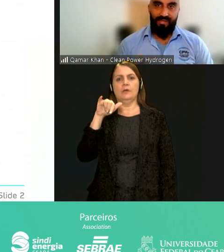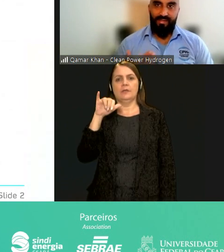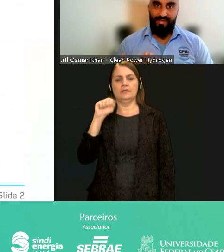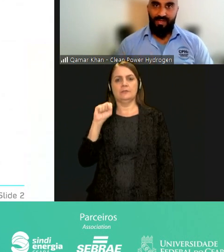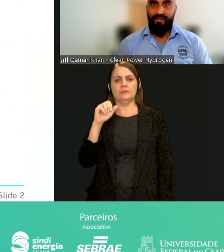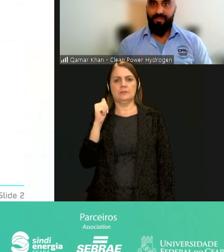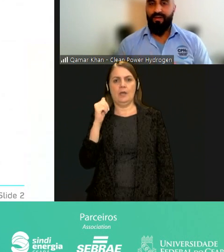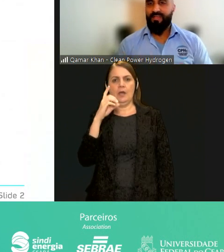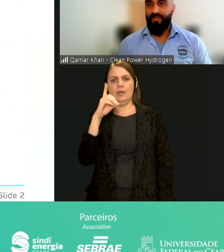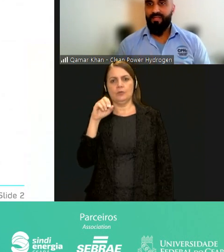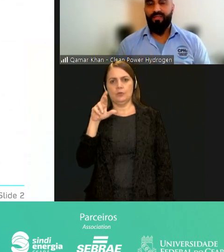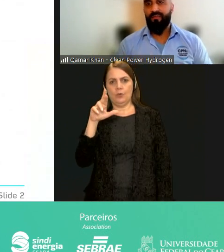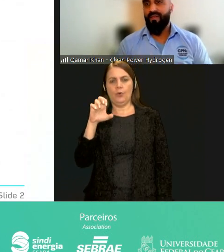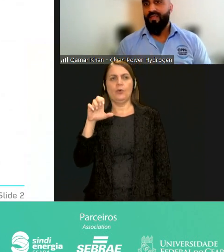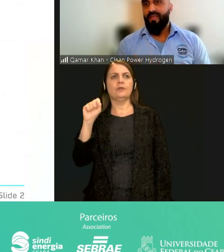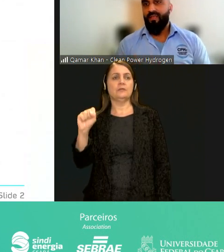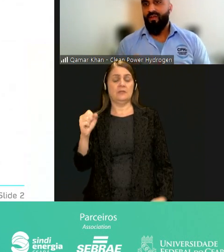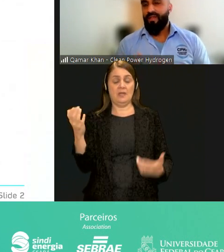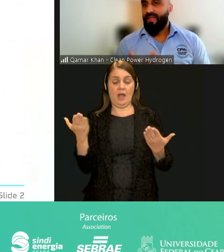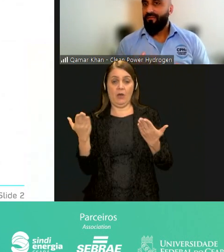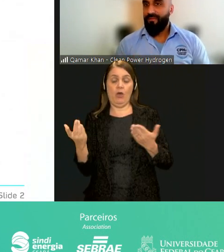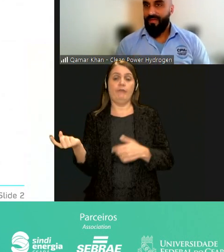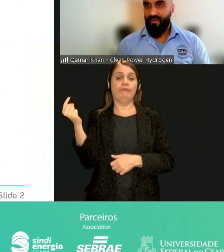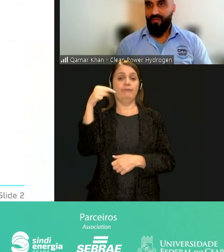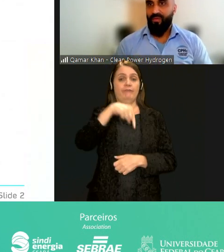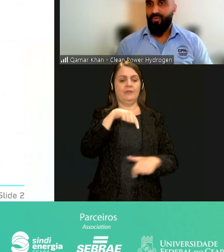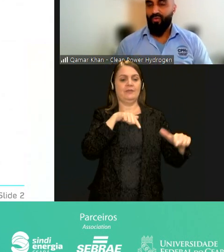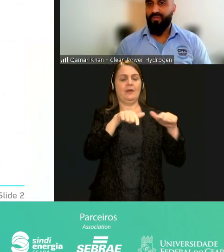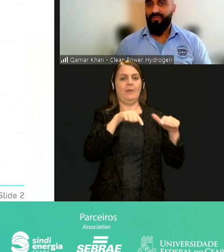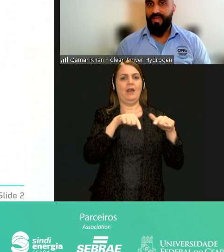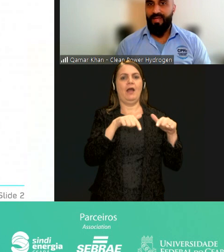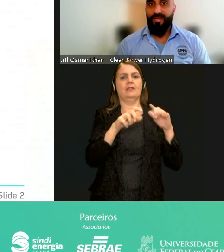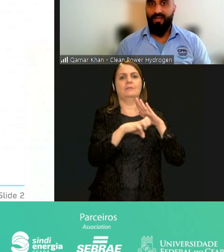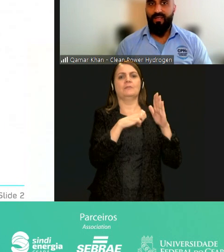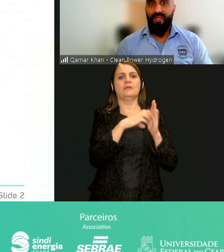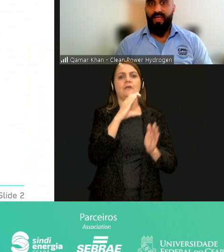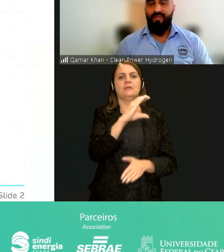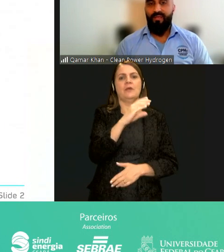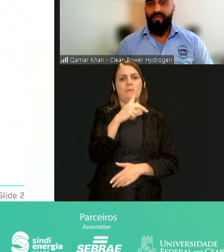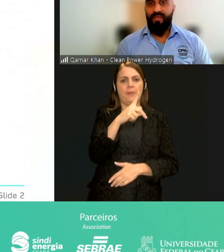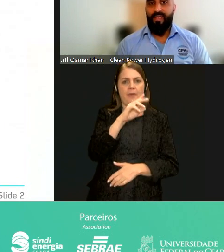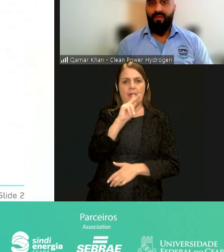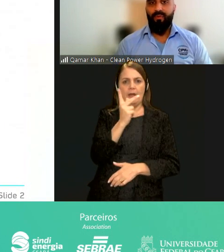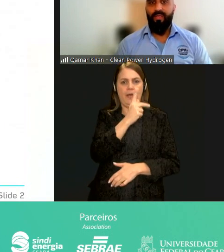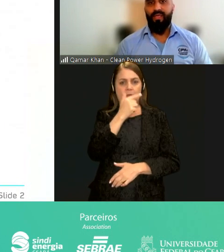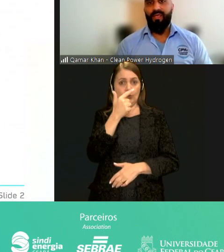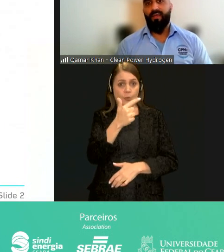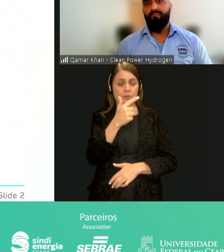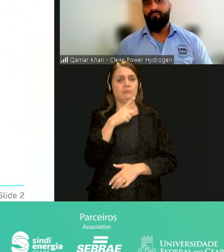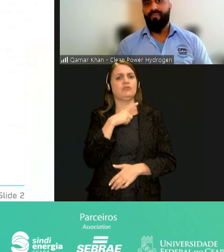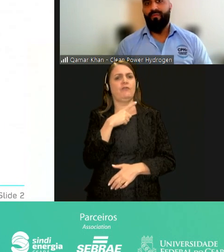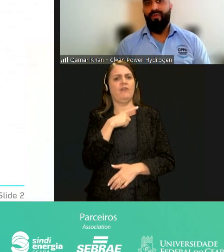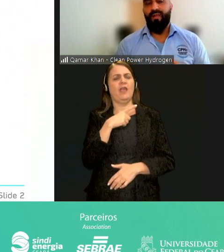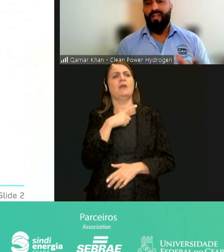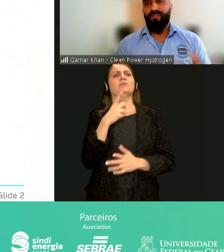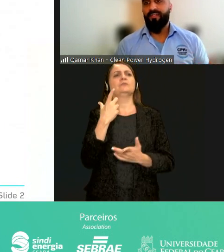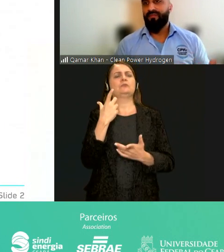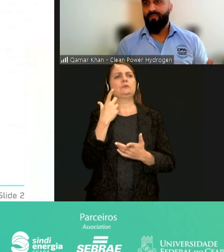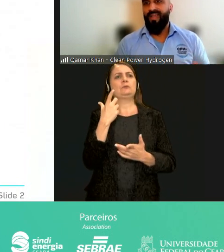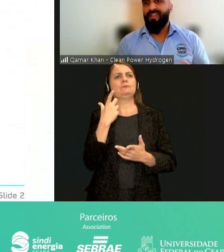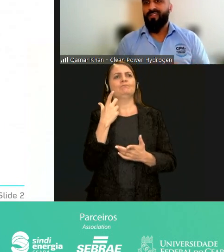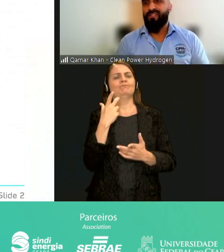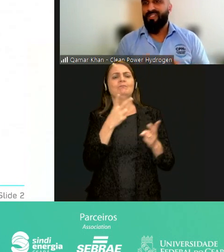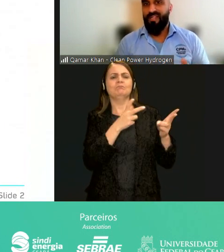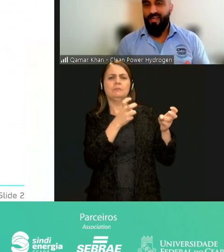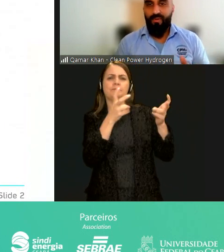that they're expensive. You know, they're prone to failure, and they can be very expensive to